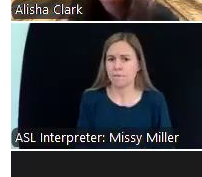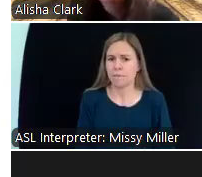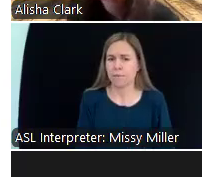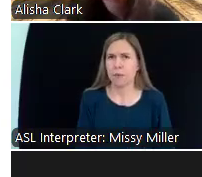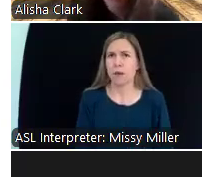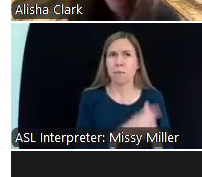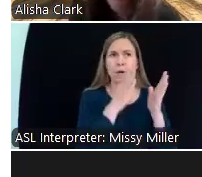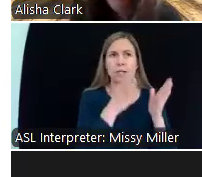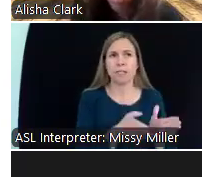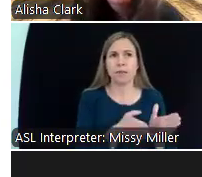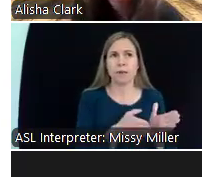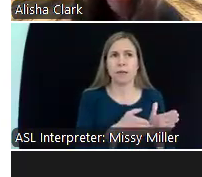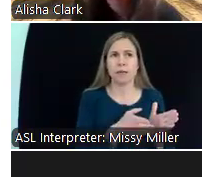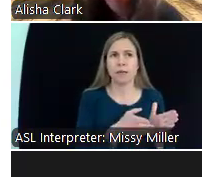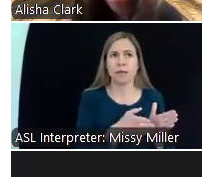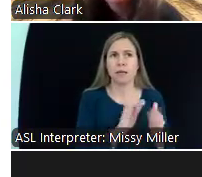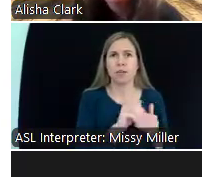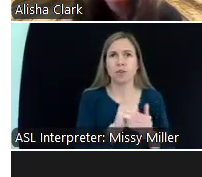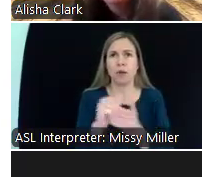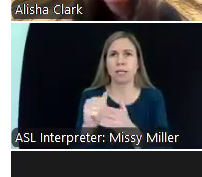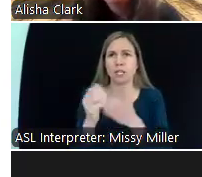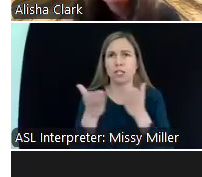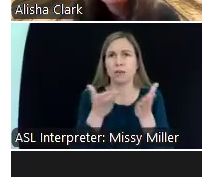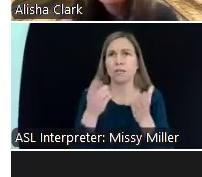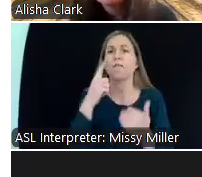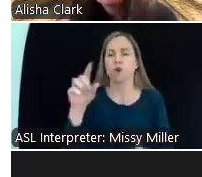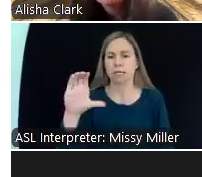Participant-directed services in CA, maybe they could